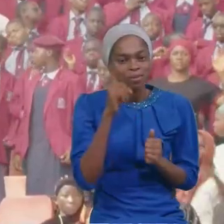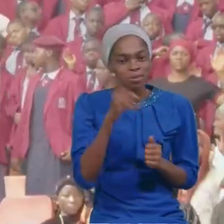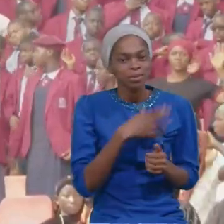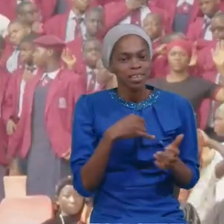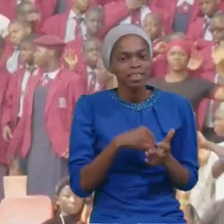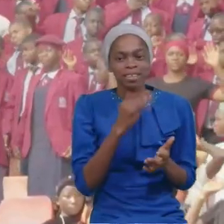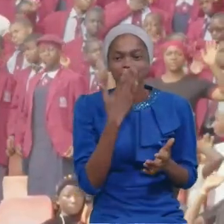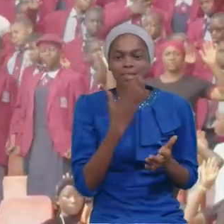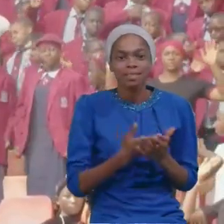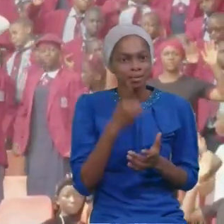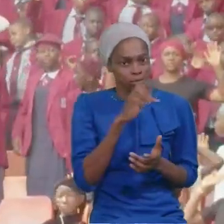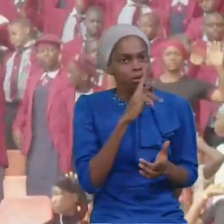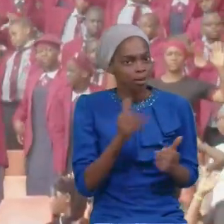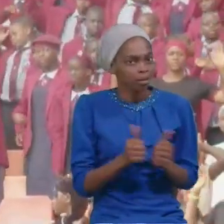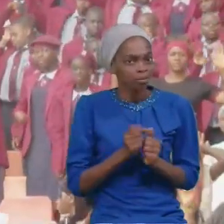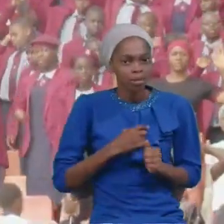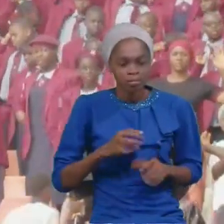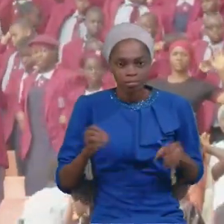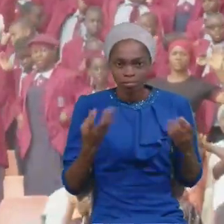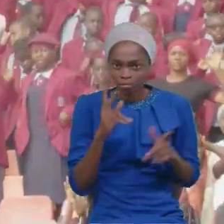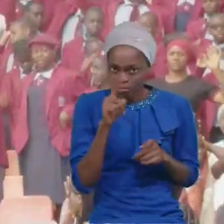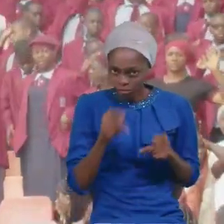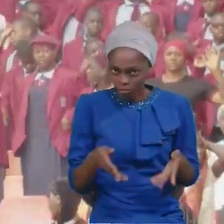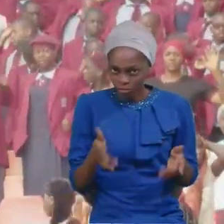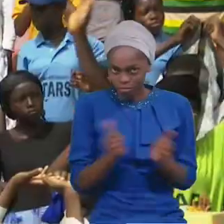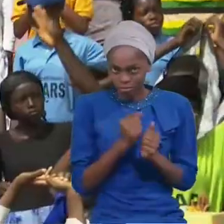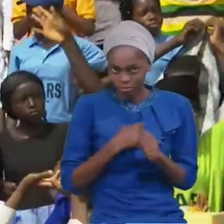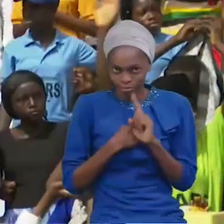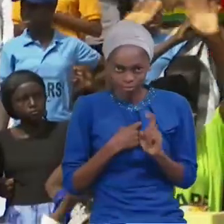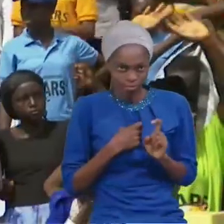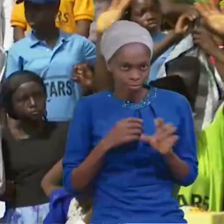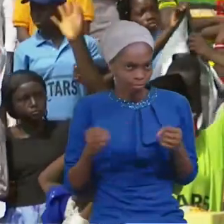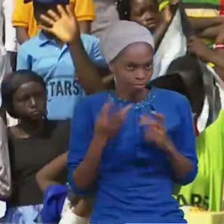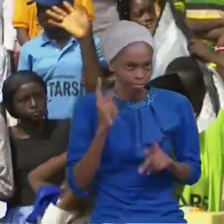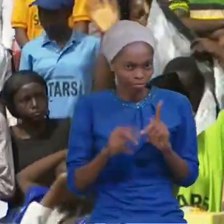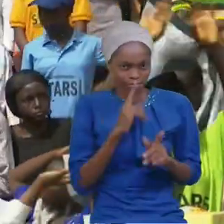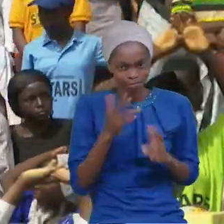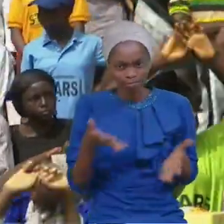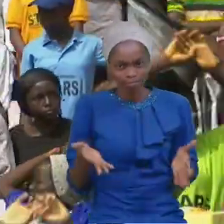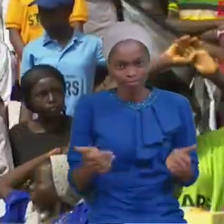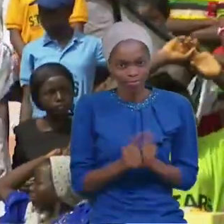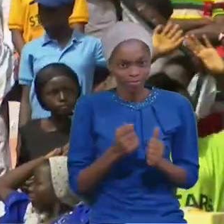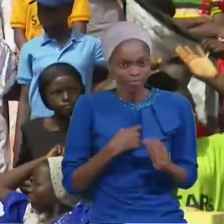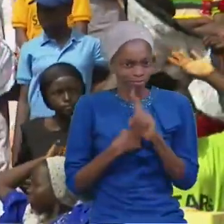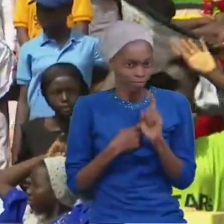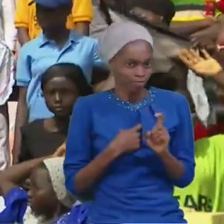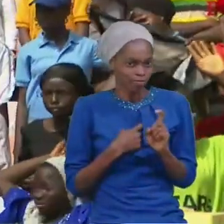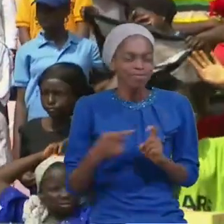with me here? God bless everyone in Jesus' name.